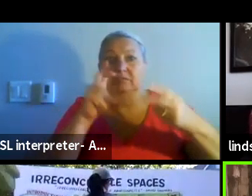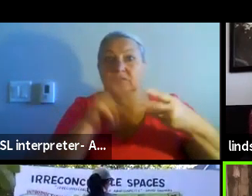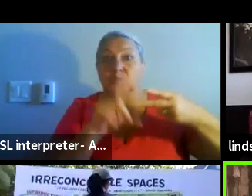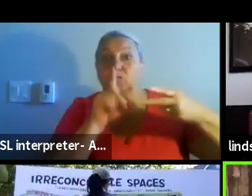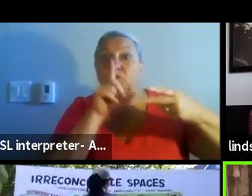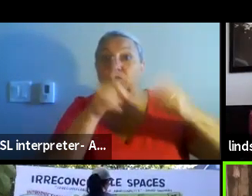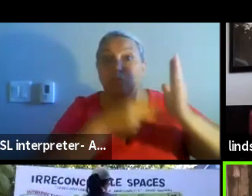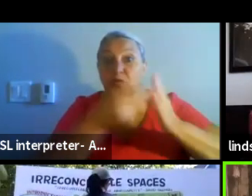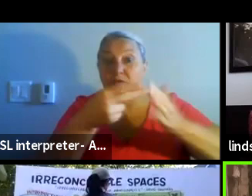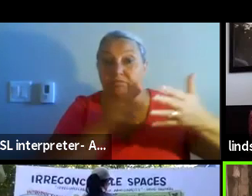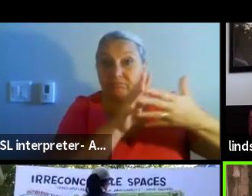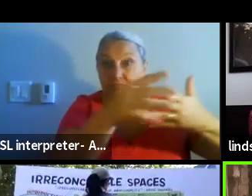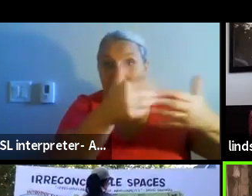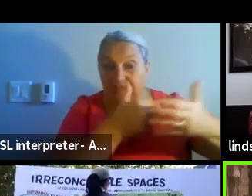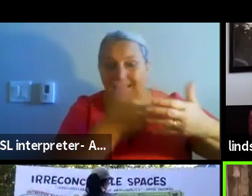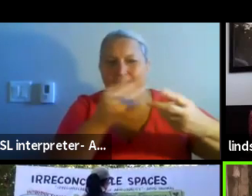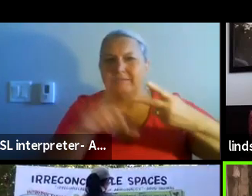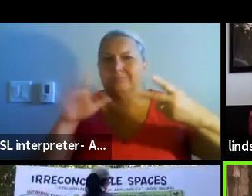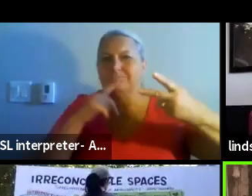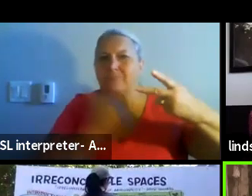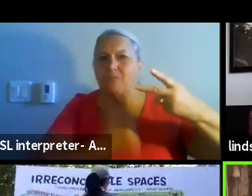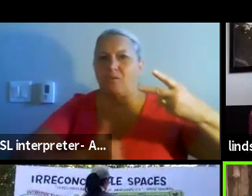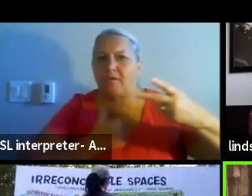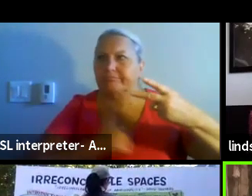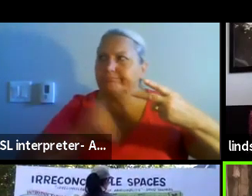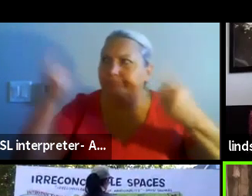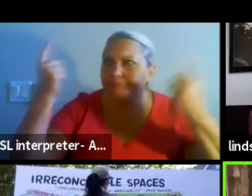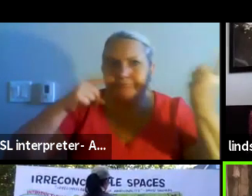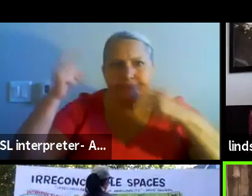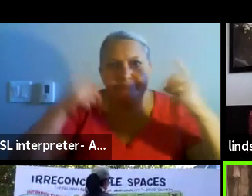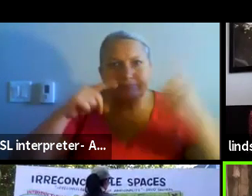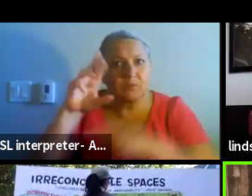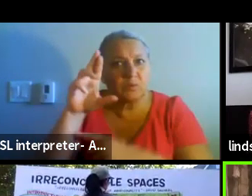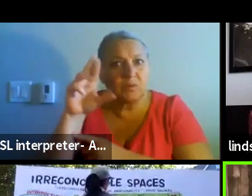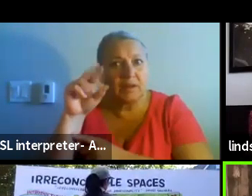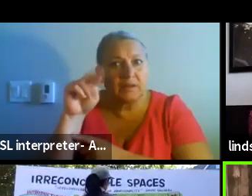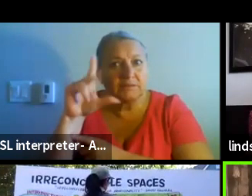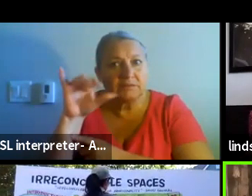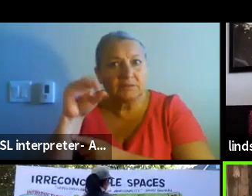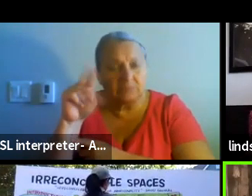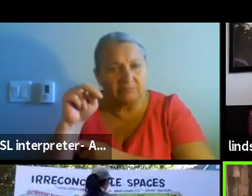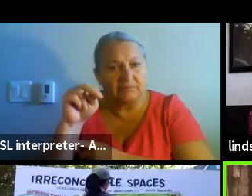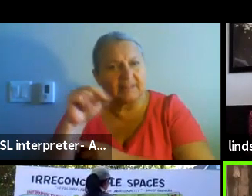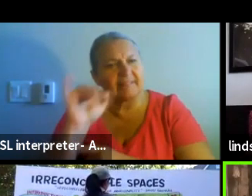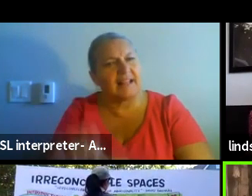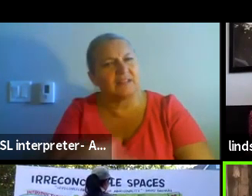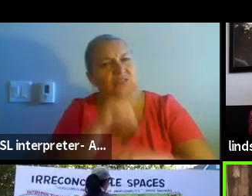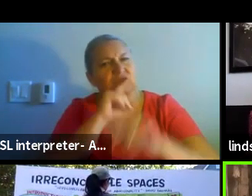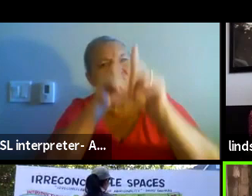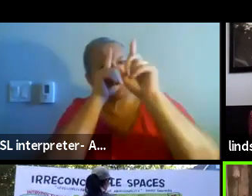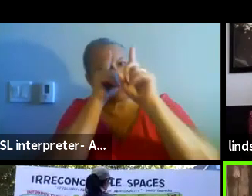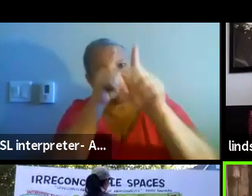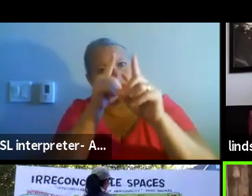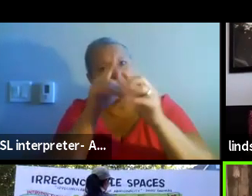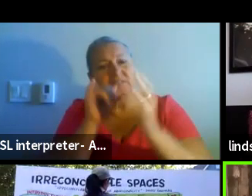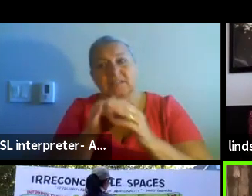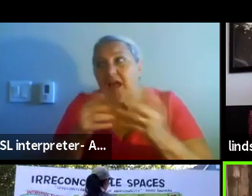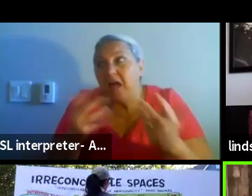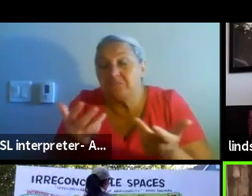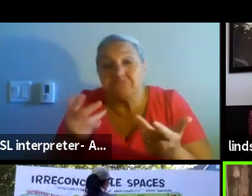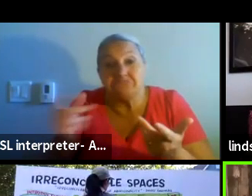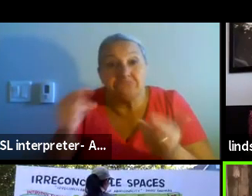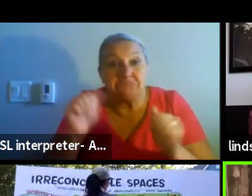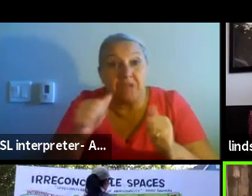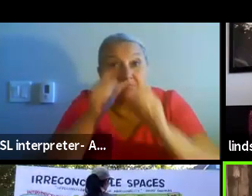a chimeric goal. Together, we acknowledge that this reconciliation is an unachievable goal because, as